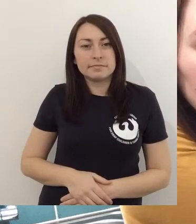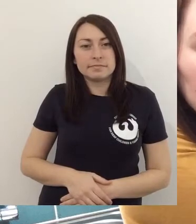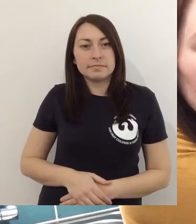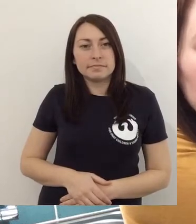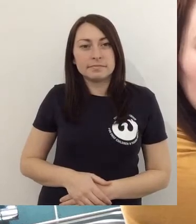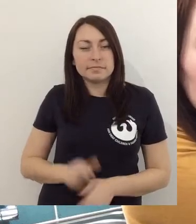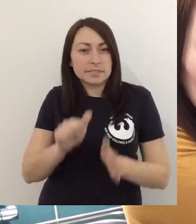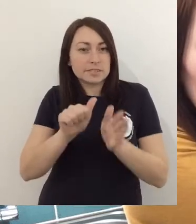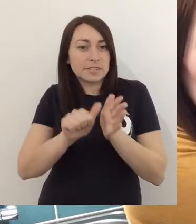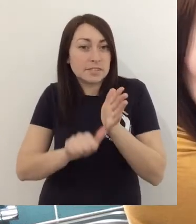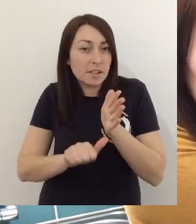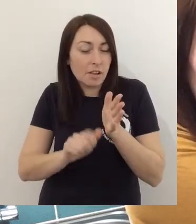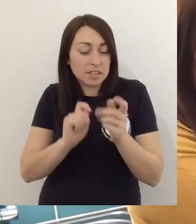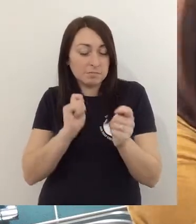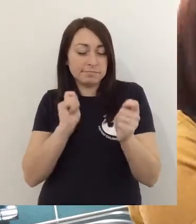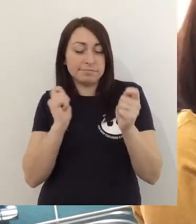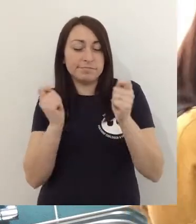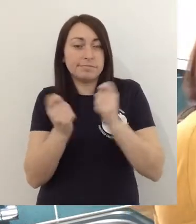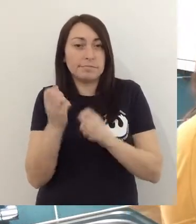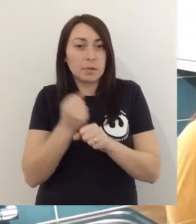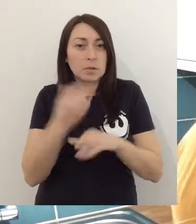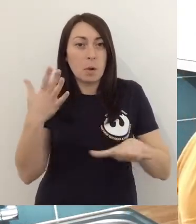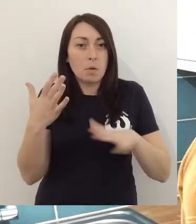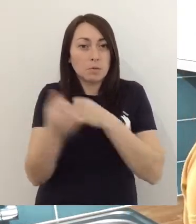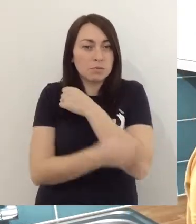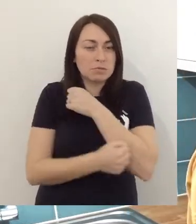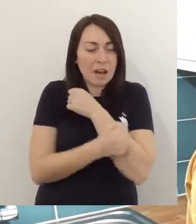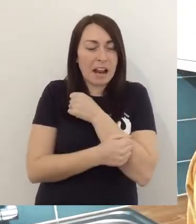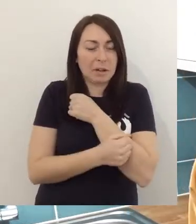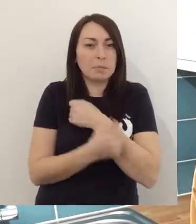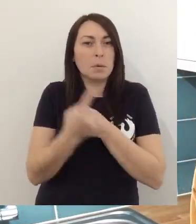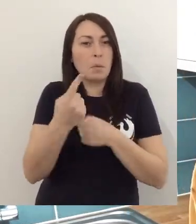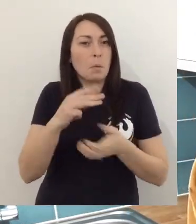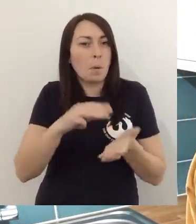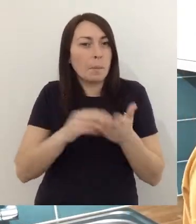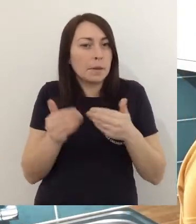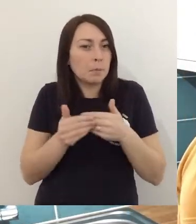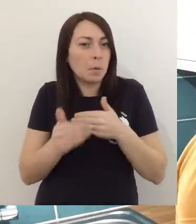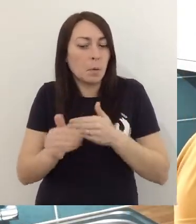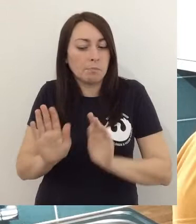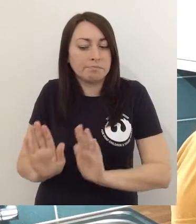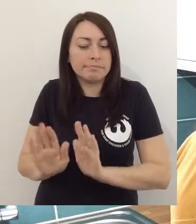you can see that's starting to go golden brown. I'll just give that a minute more.